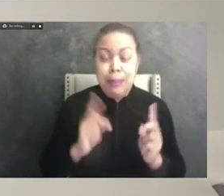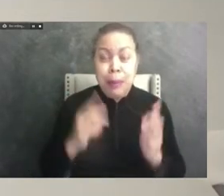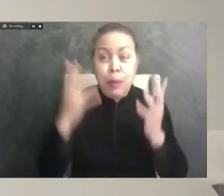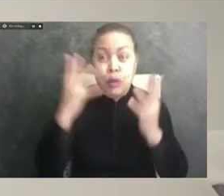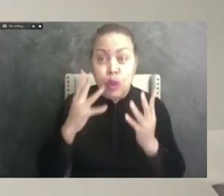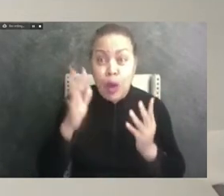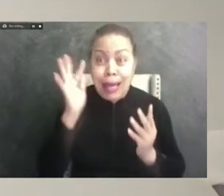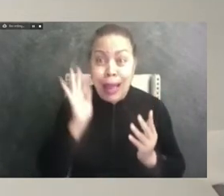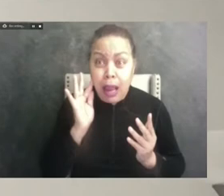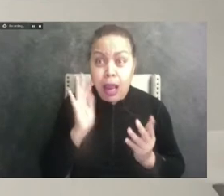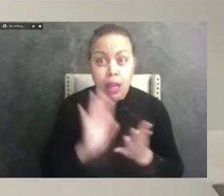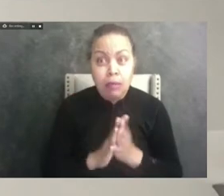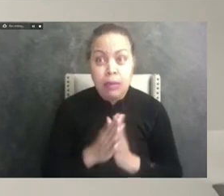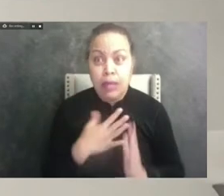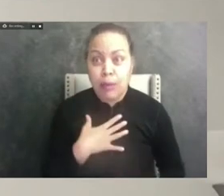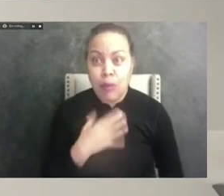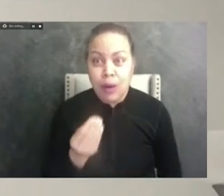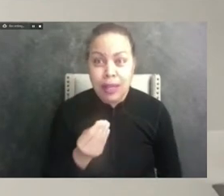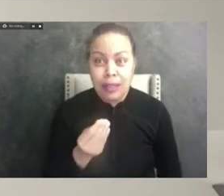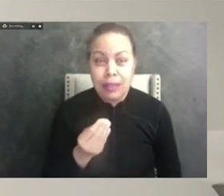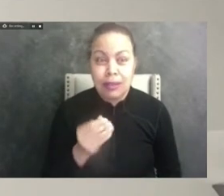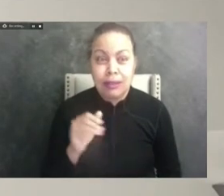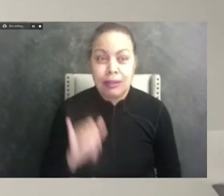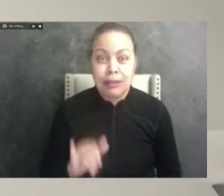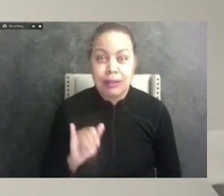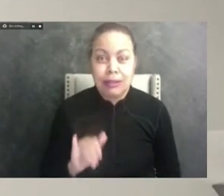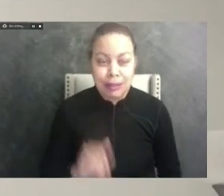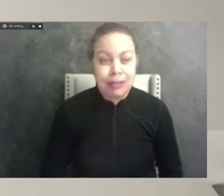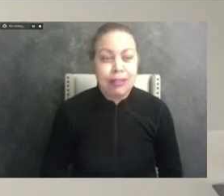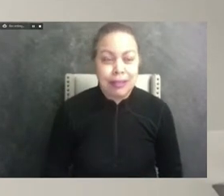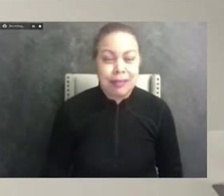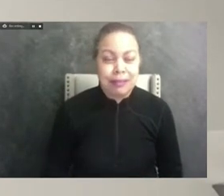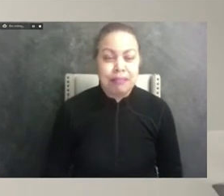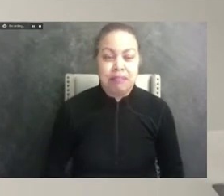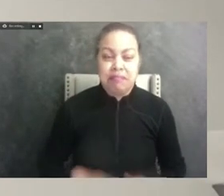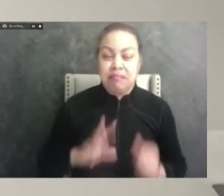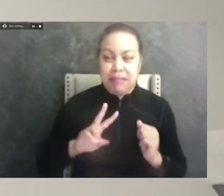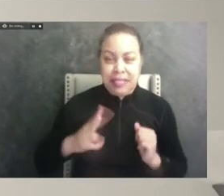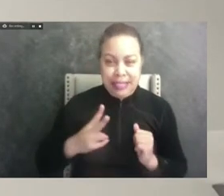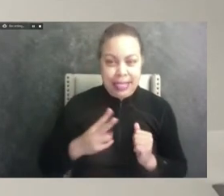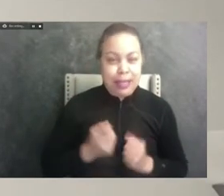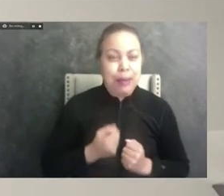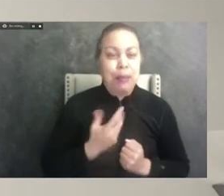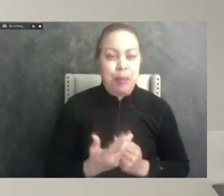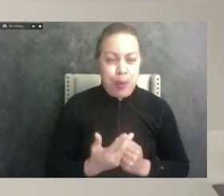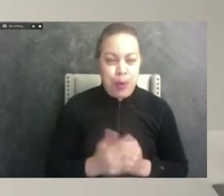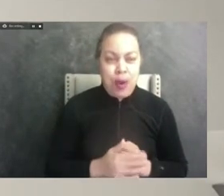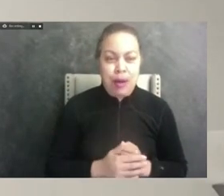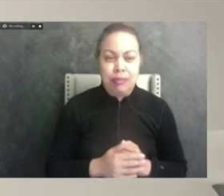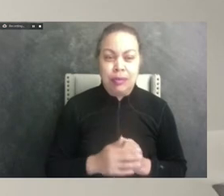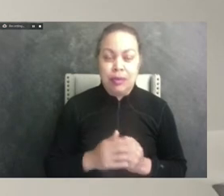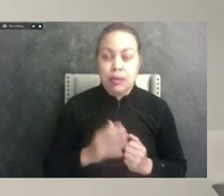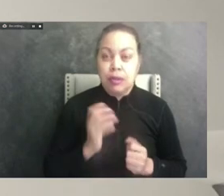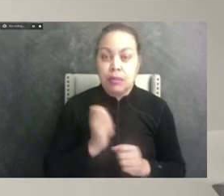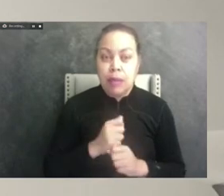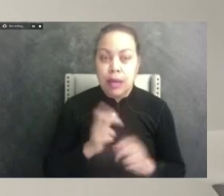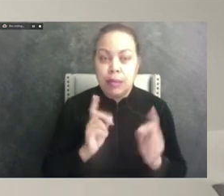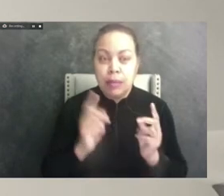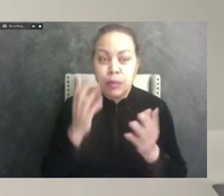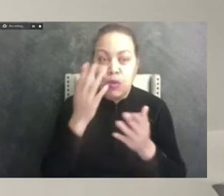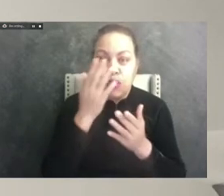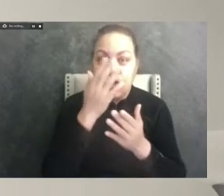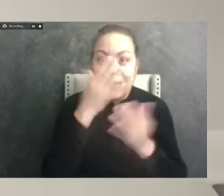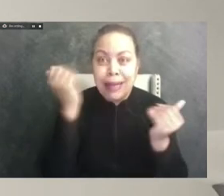had turned a Moses white. Her second poem erased the memory of every